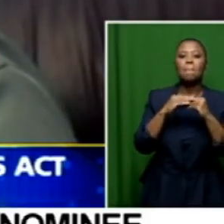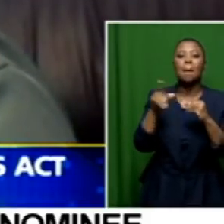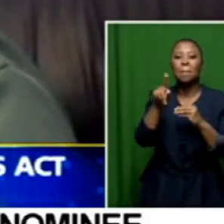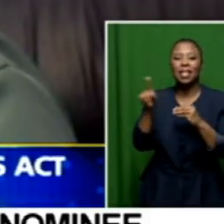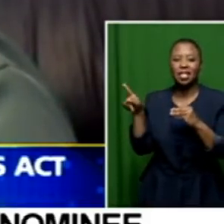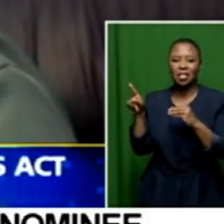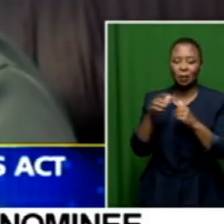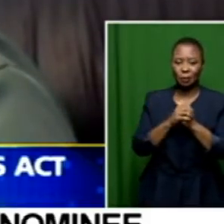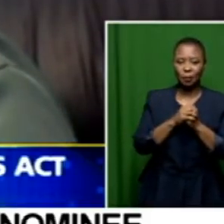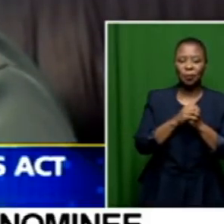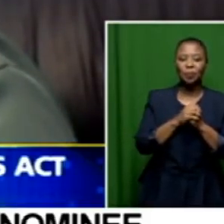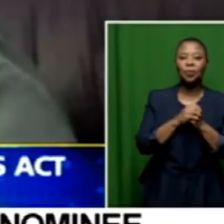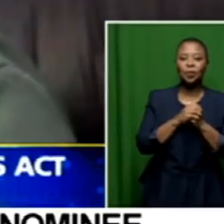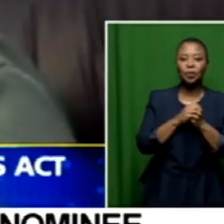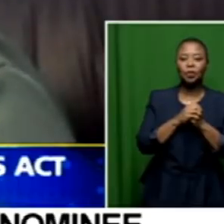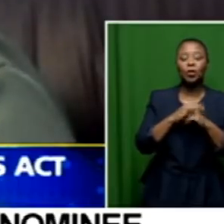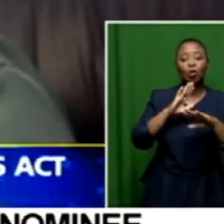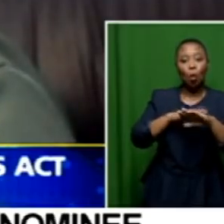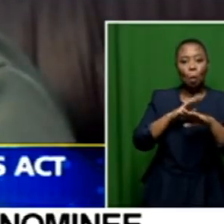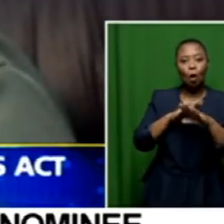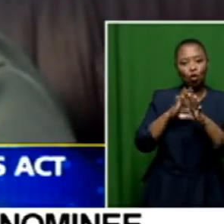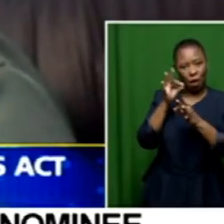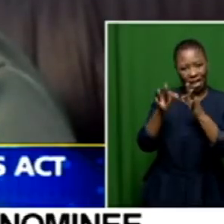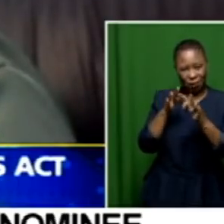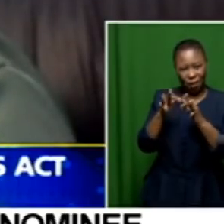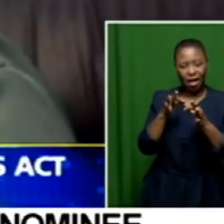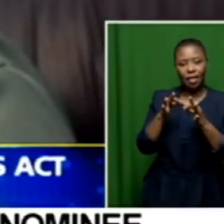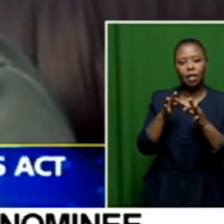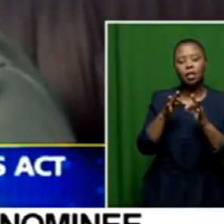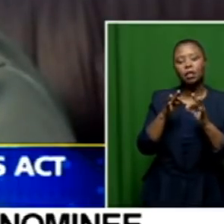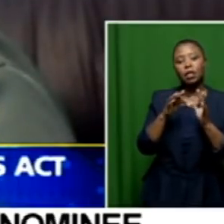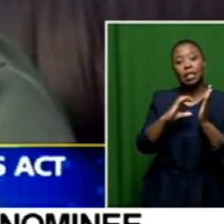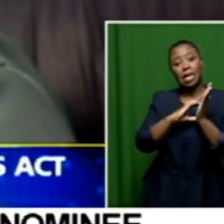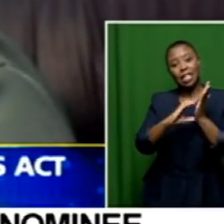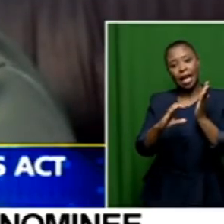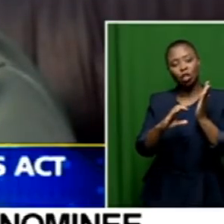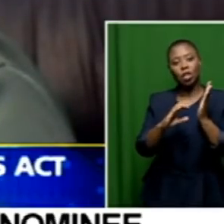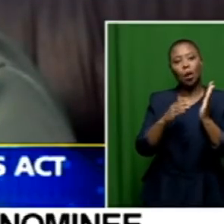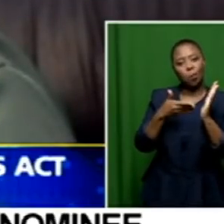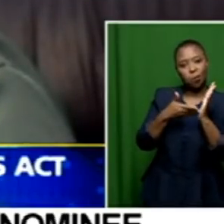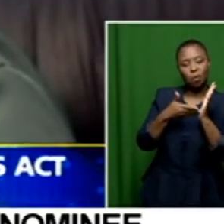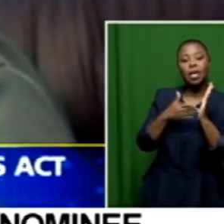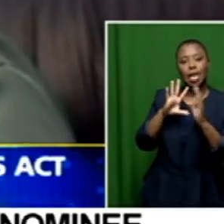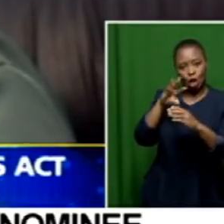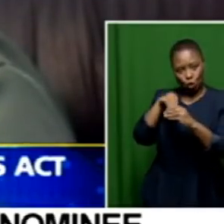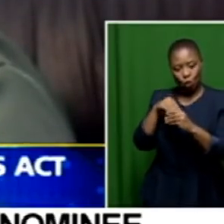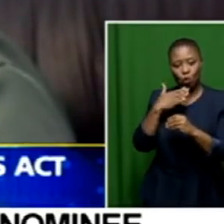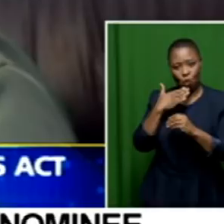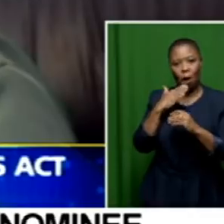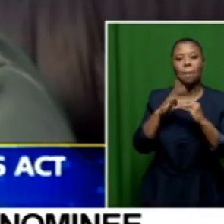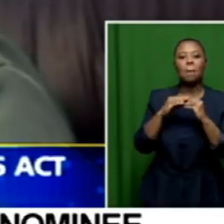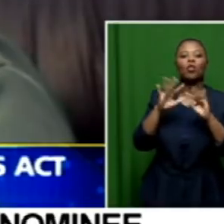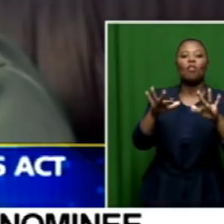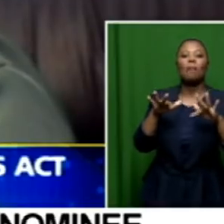both contextually and purposively, person in the section includes members of Parliament.